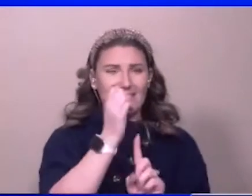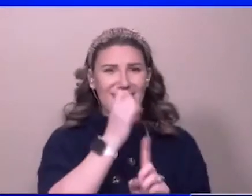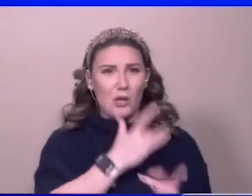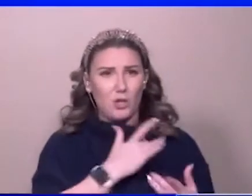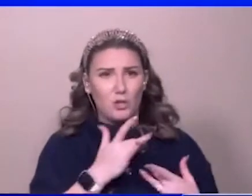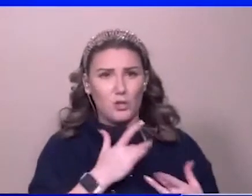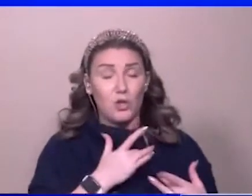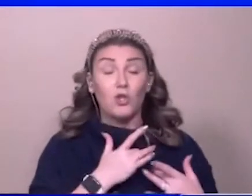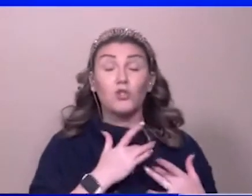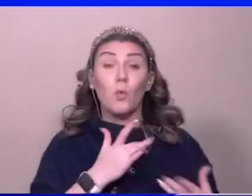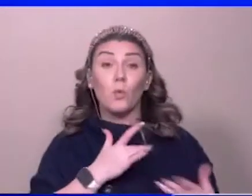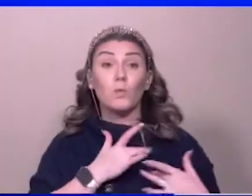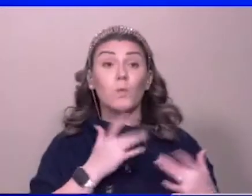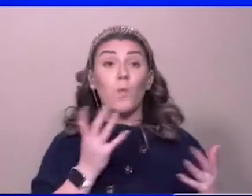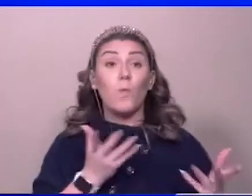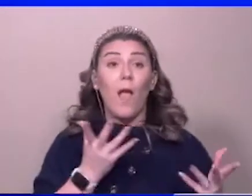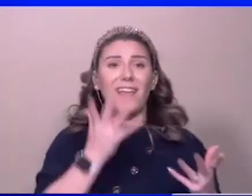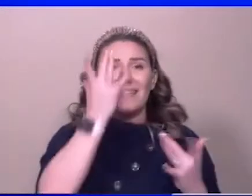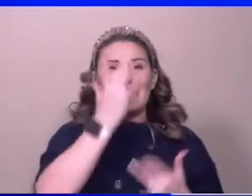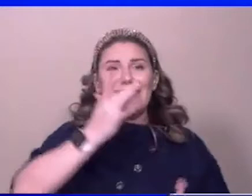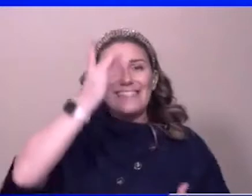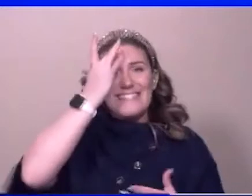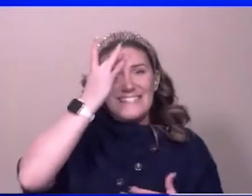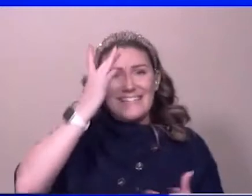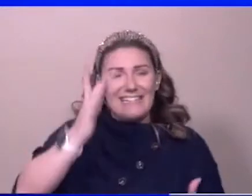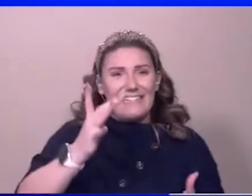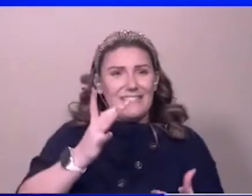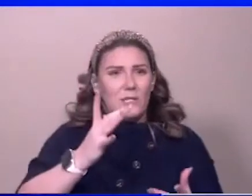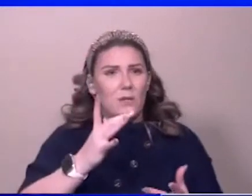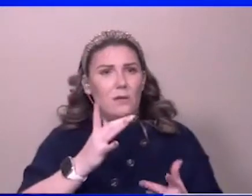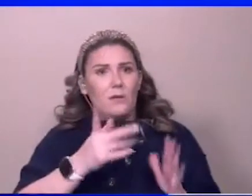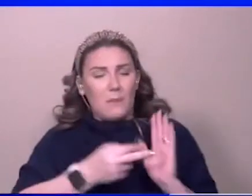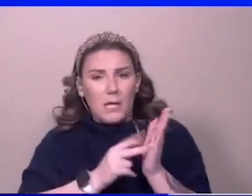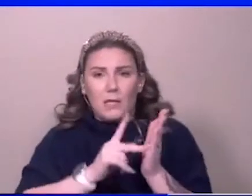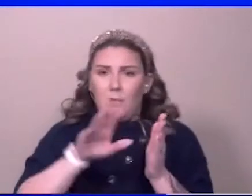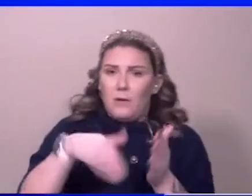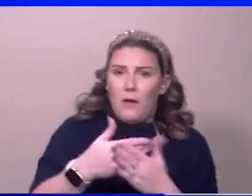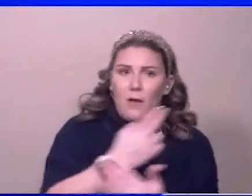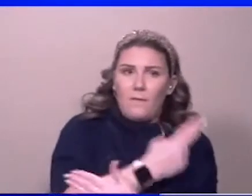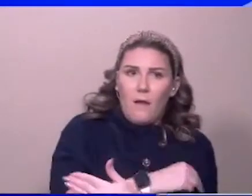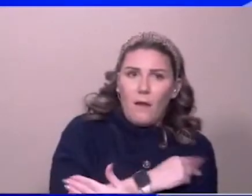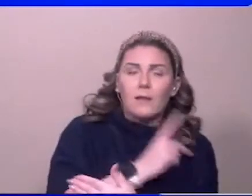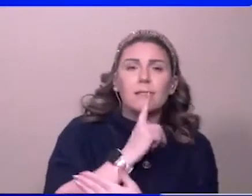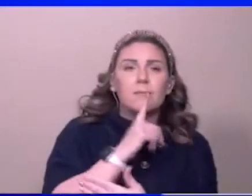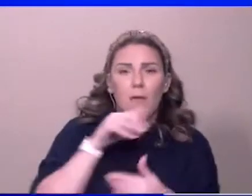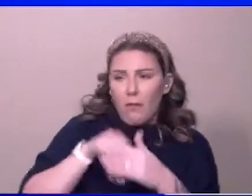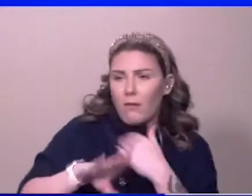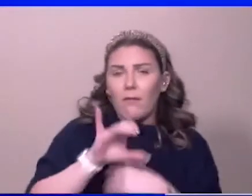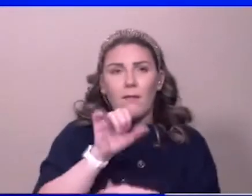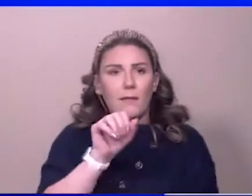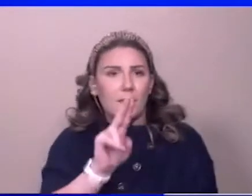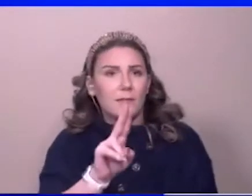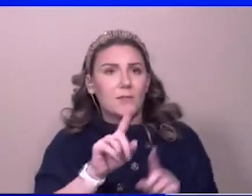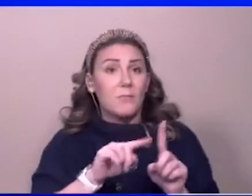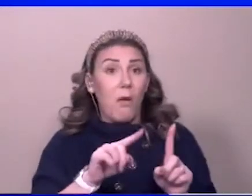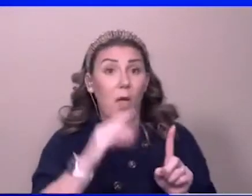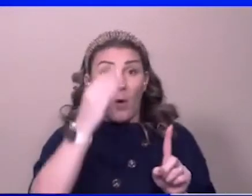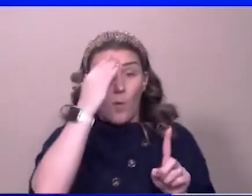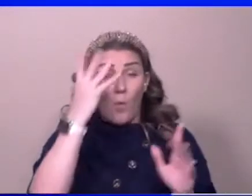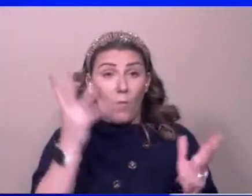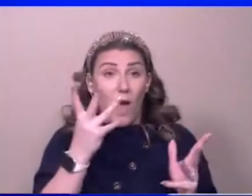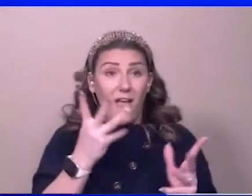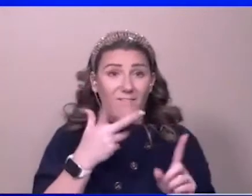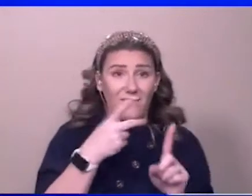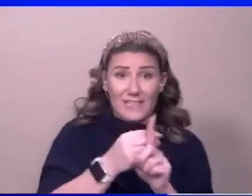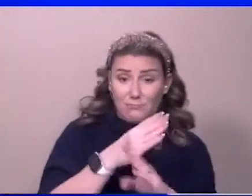concern about is that disease that brings you to the hospital, that brings you to the ICU. But we know vaccination can help prevent